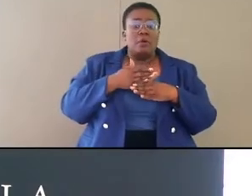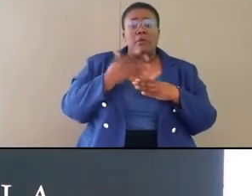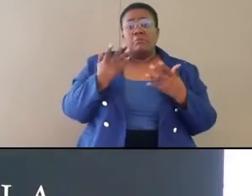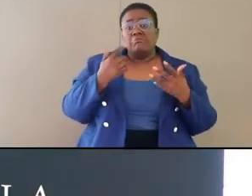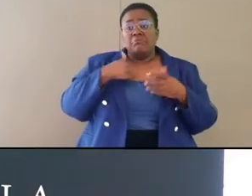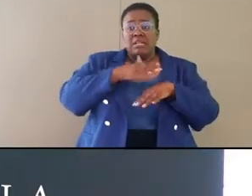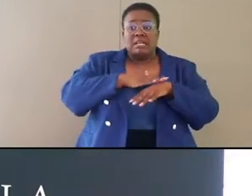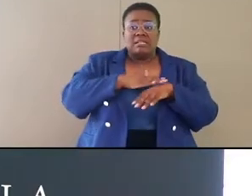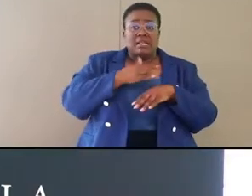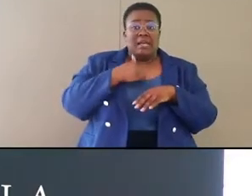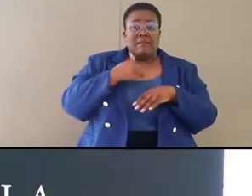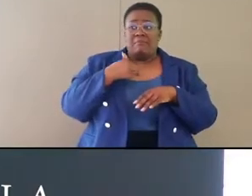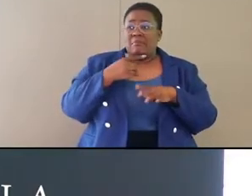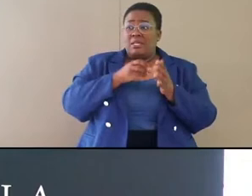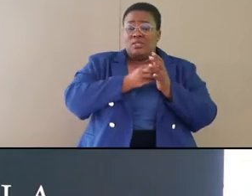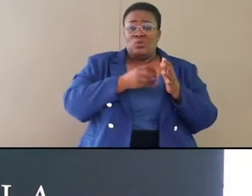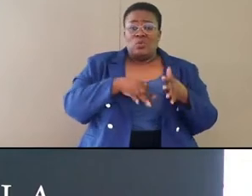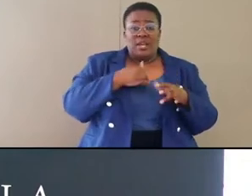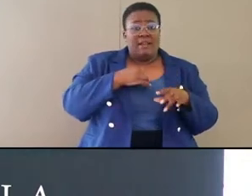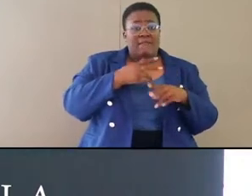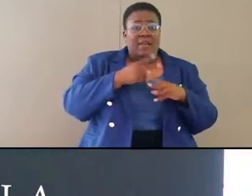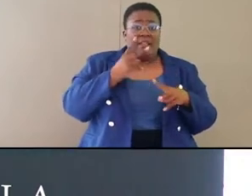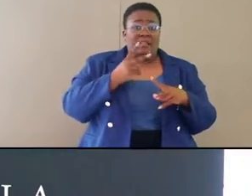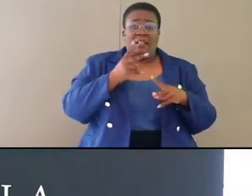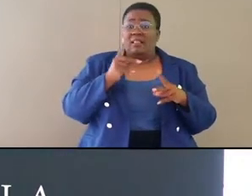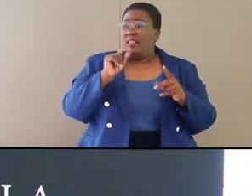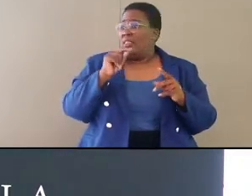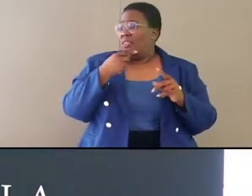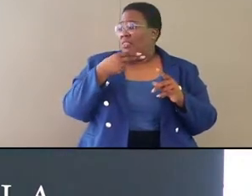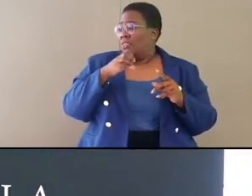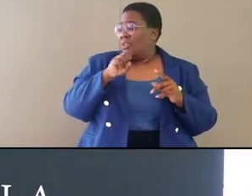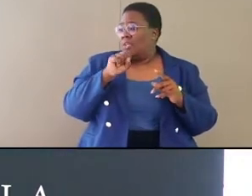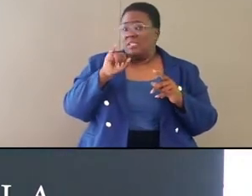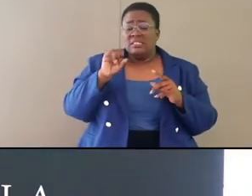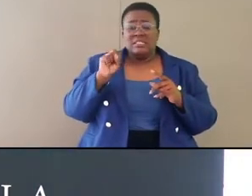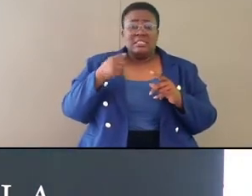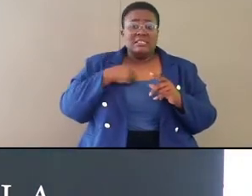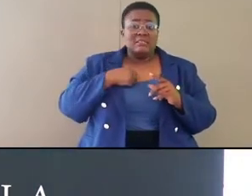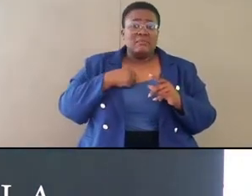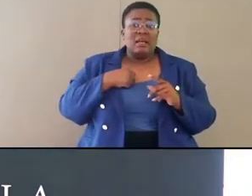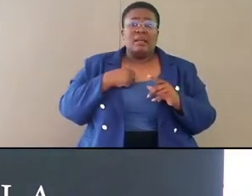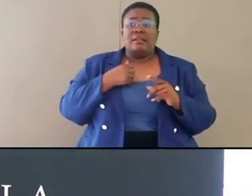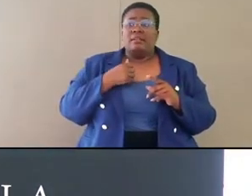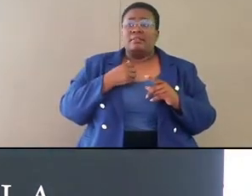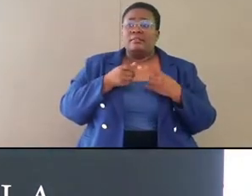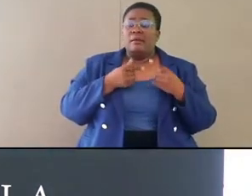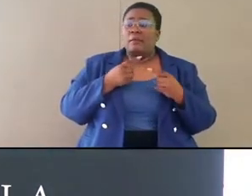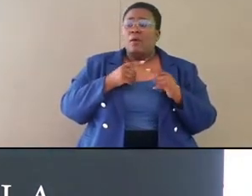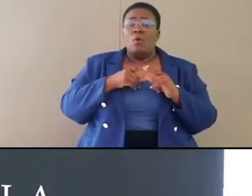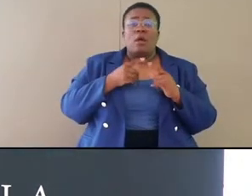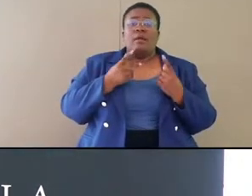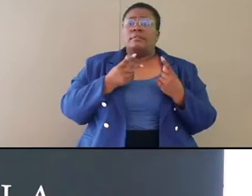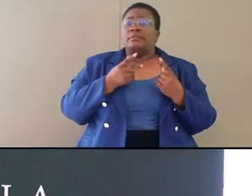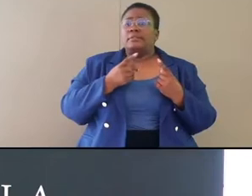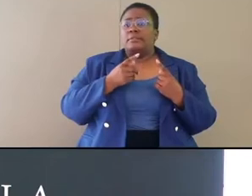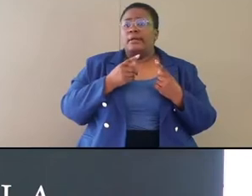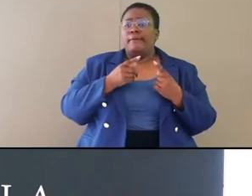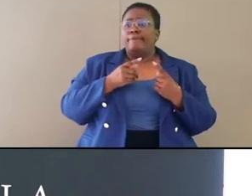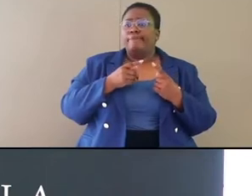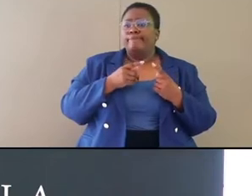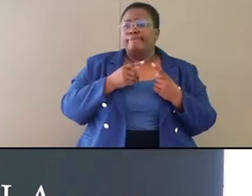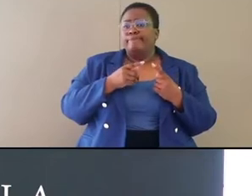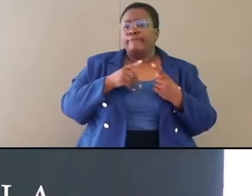my final thesis was on the media coverage of the youth